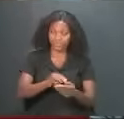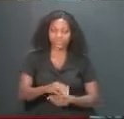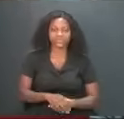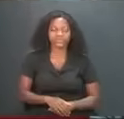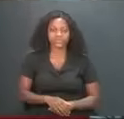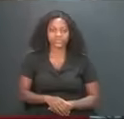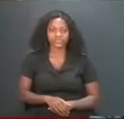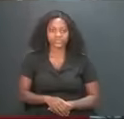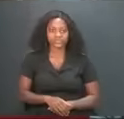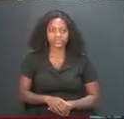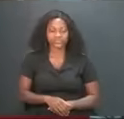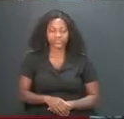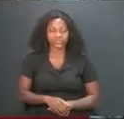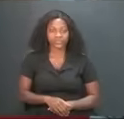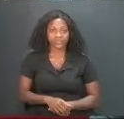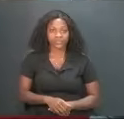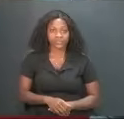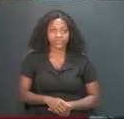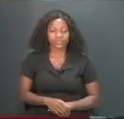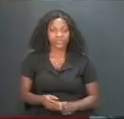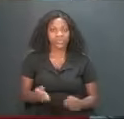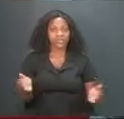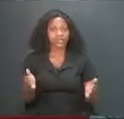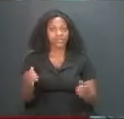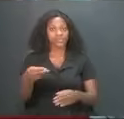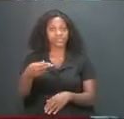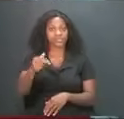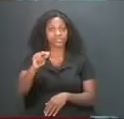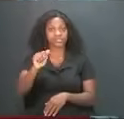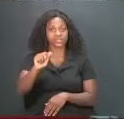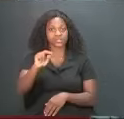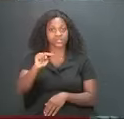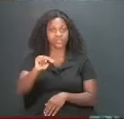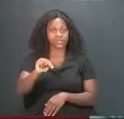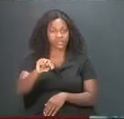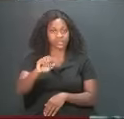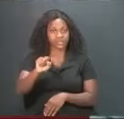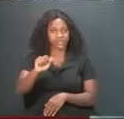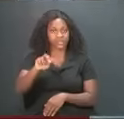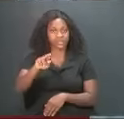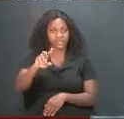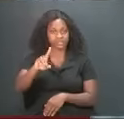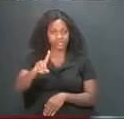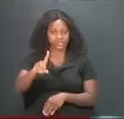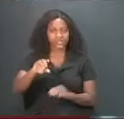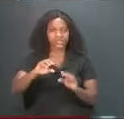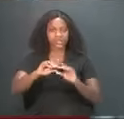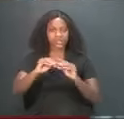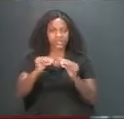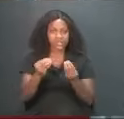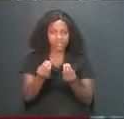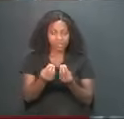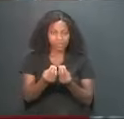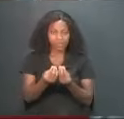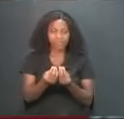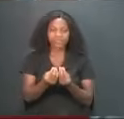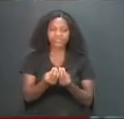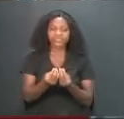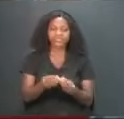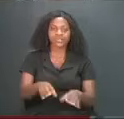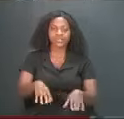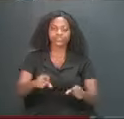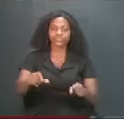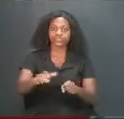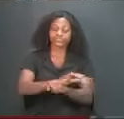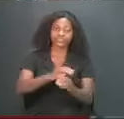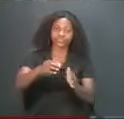present the committee's report and I urge the Hansa Department to capture the report, the entire report, as if same have